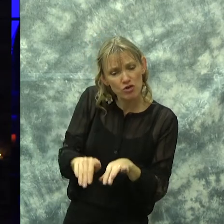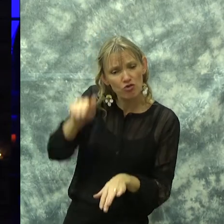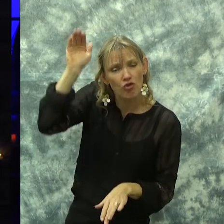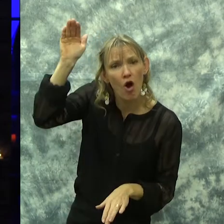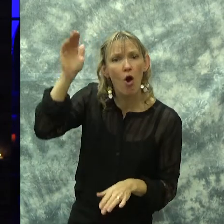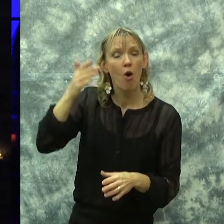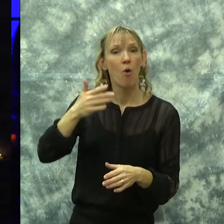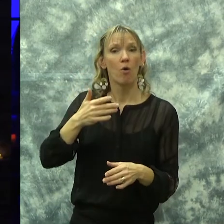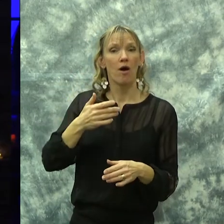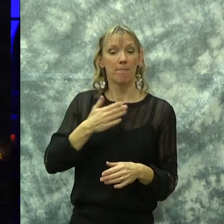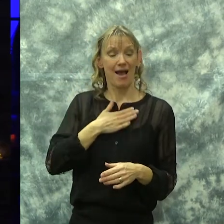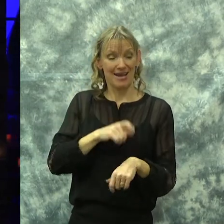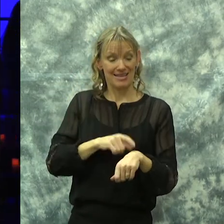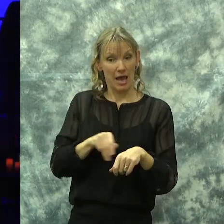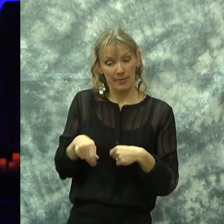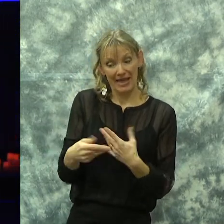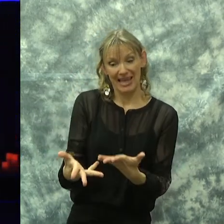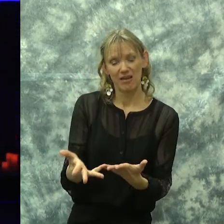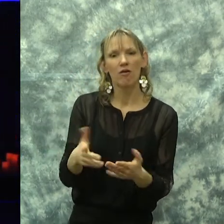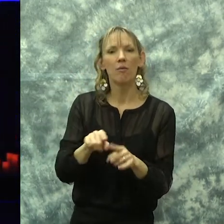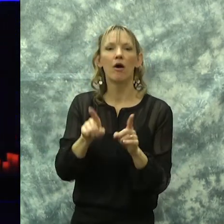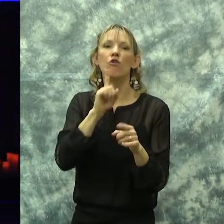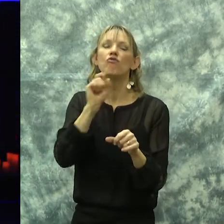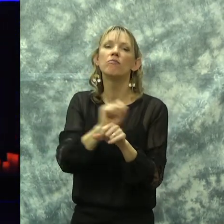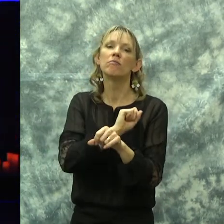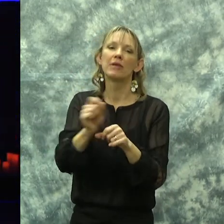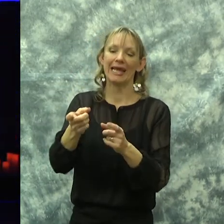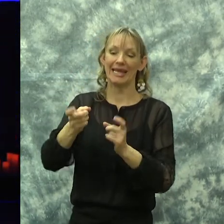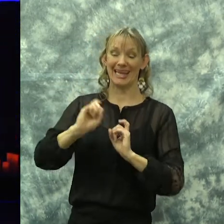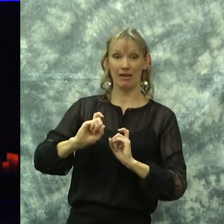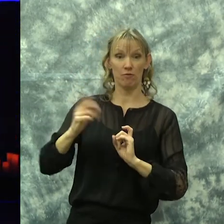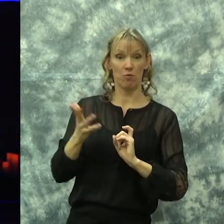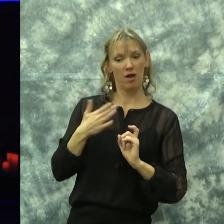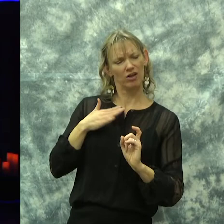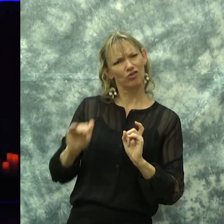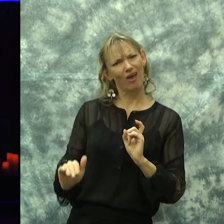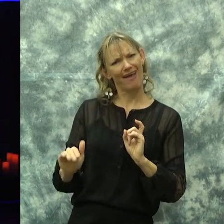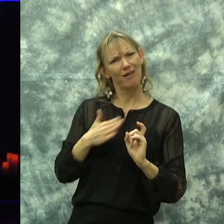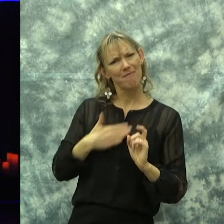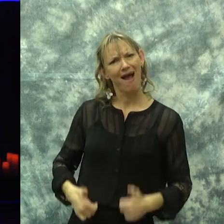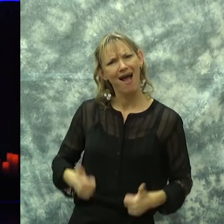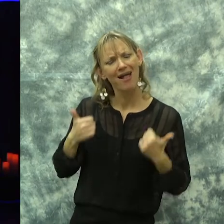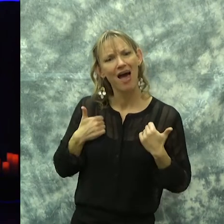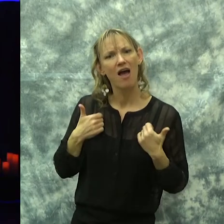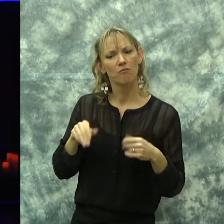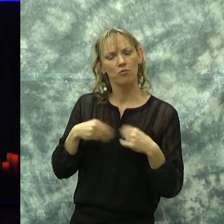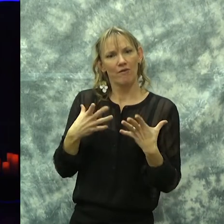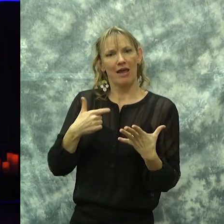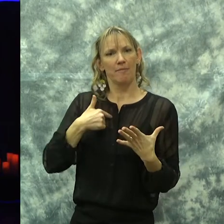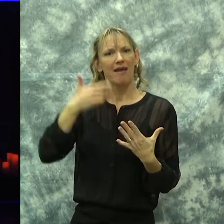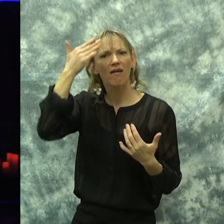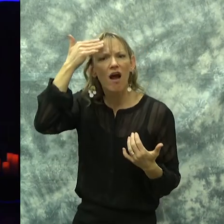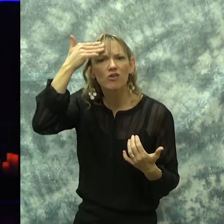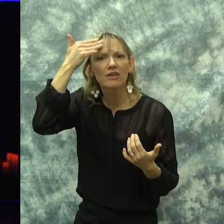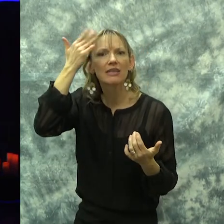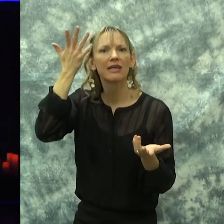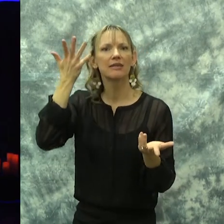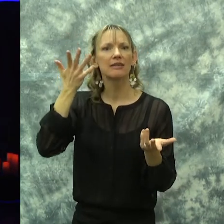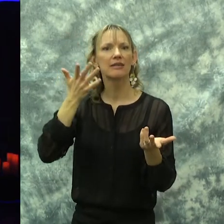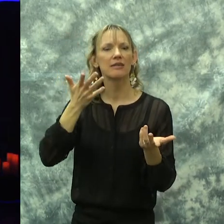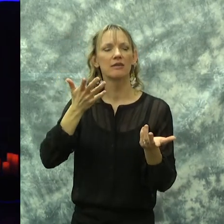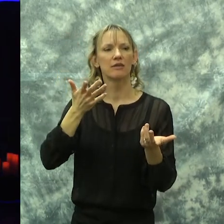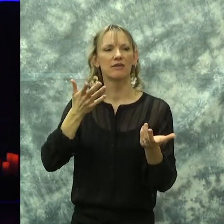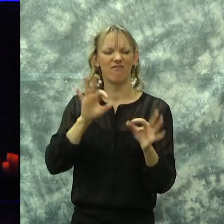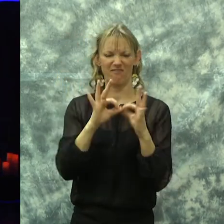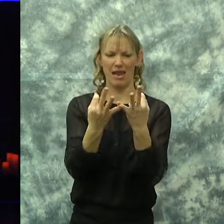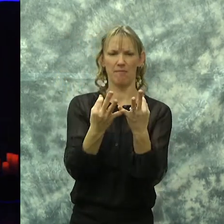giving my time, the real gift was this child in my life who began to give me a consciousness in a greater way of what